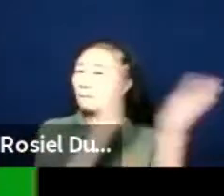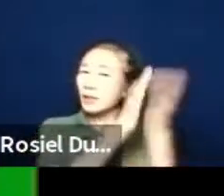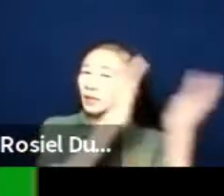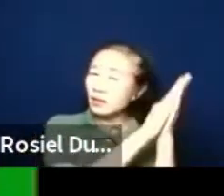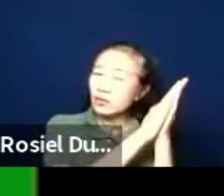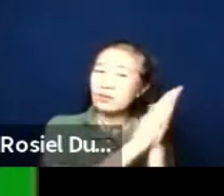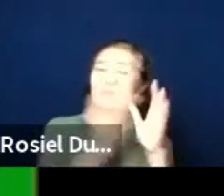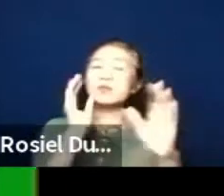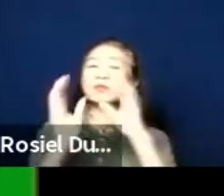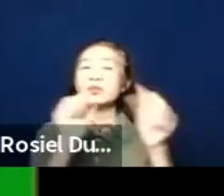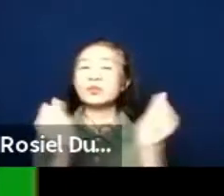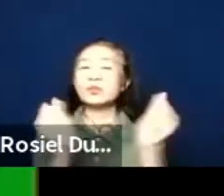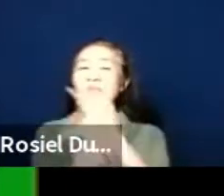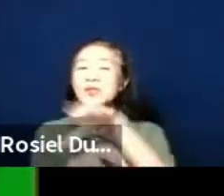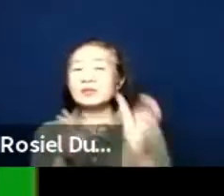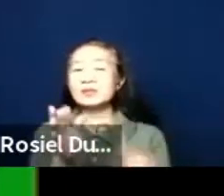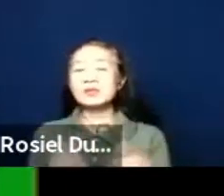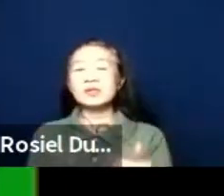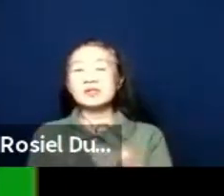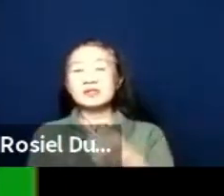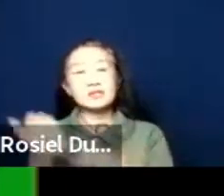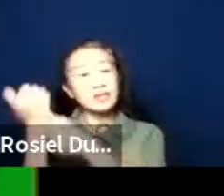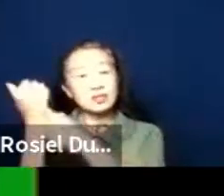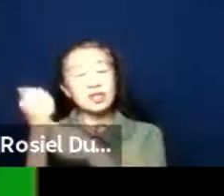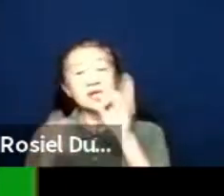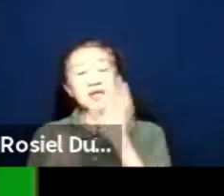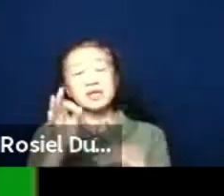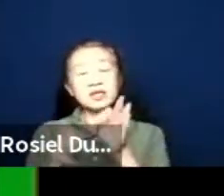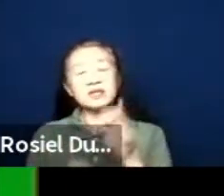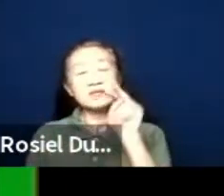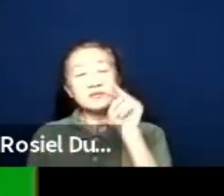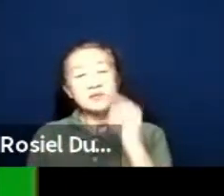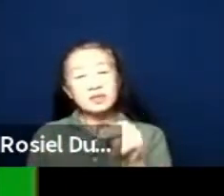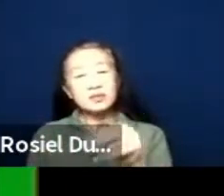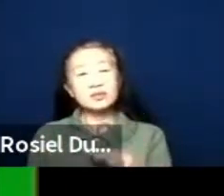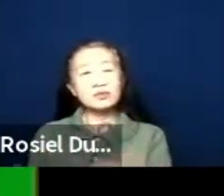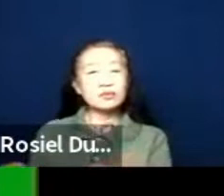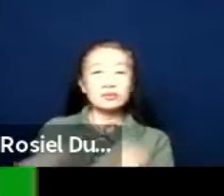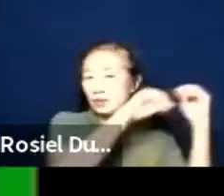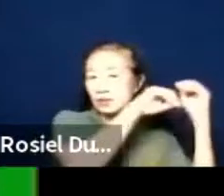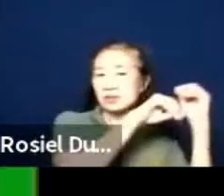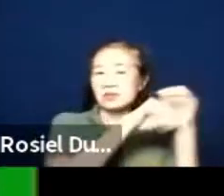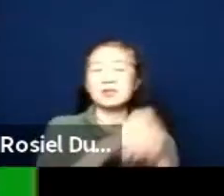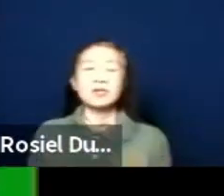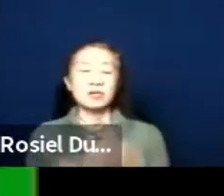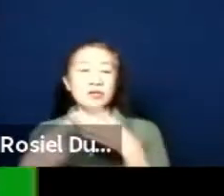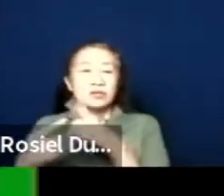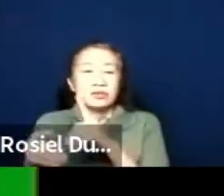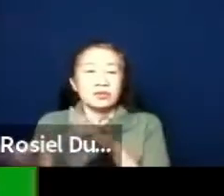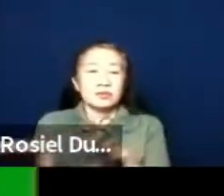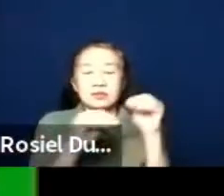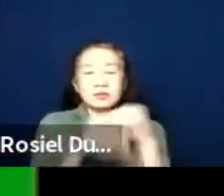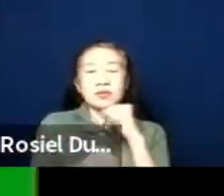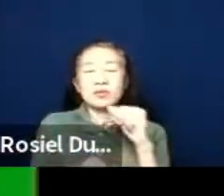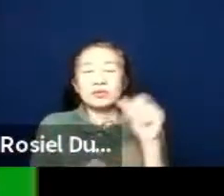with neighbors who can assist you if you need to evacuate the building. So remember, during the evacuation, they say, do not